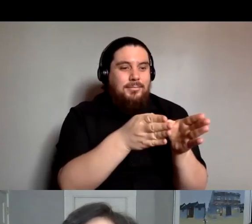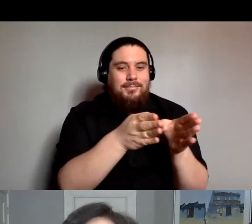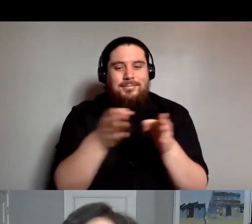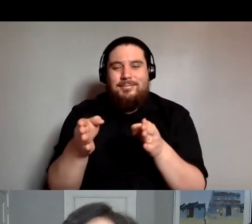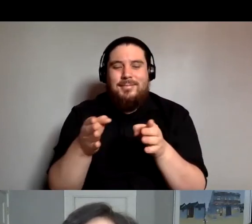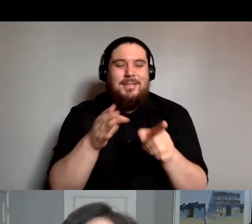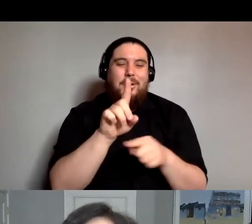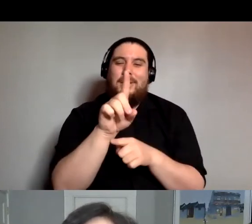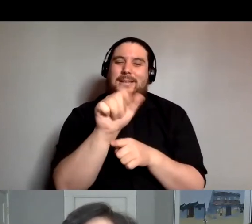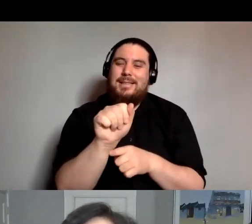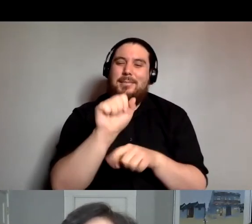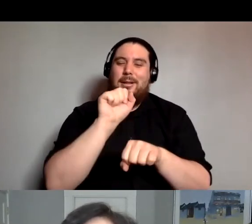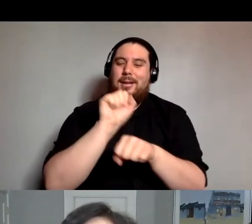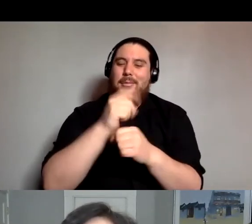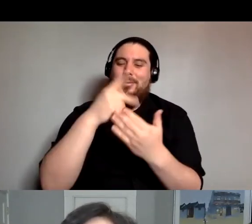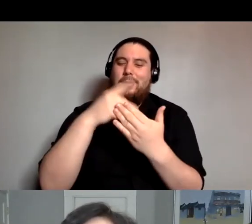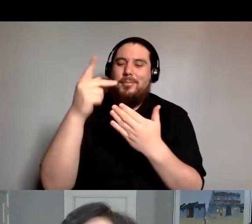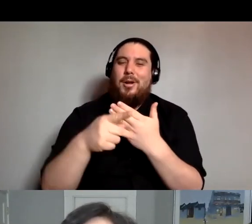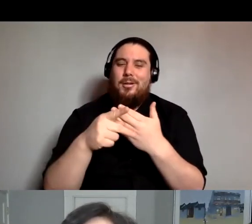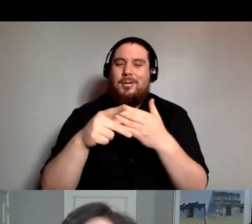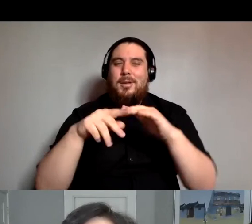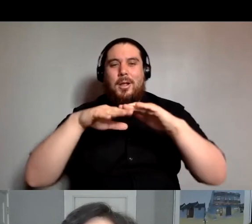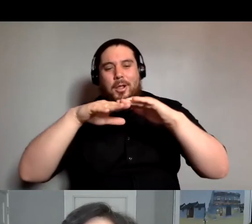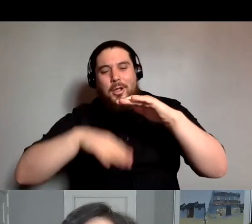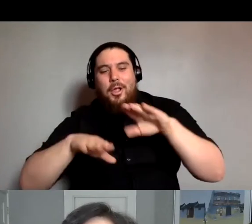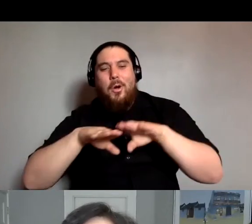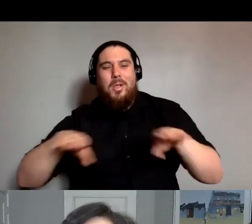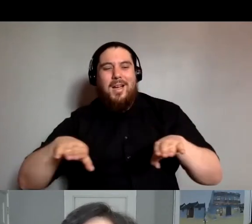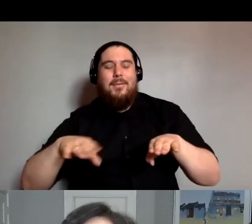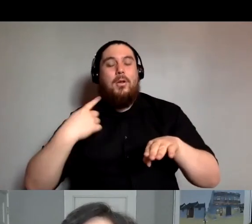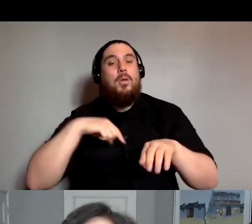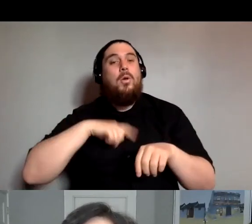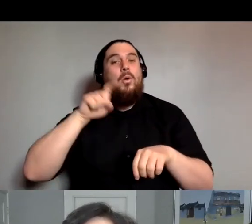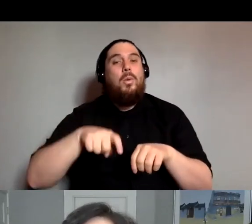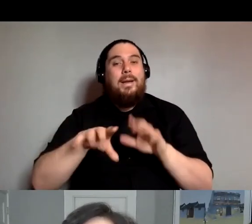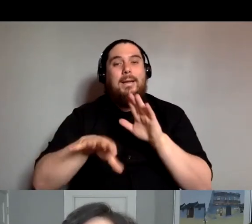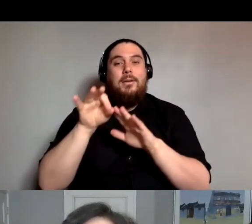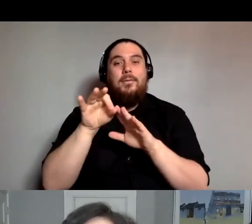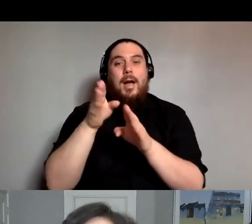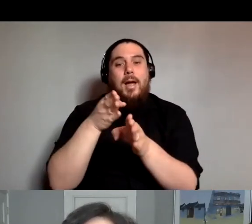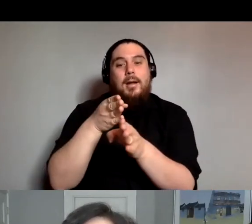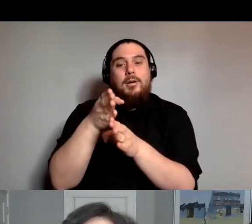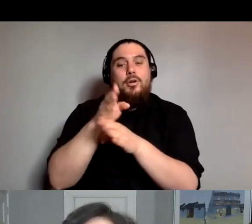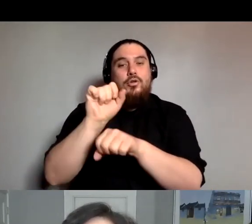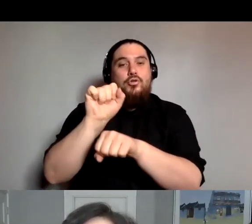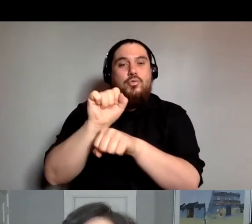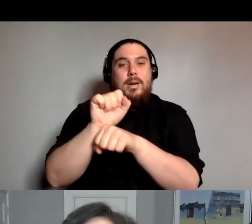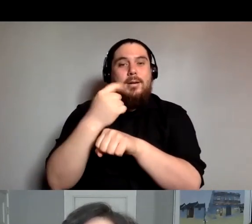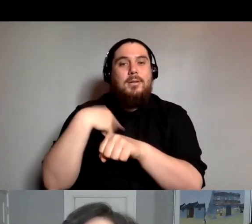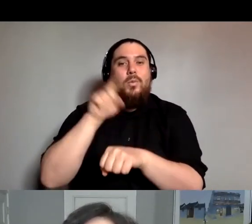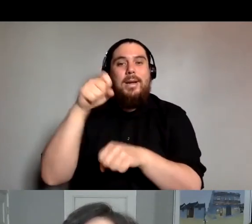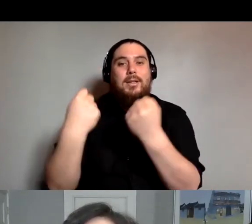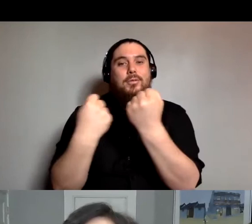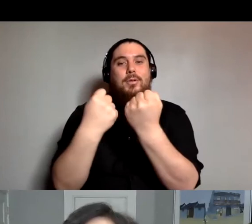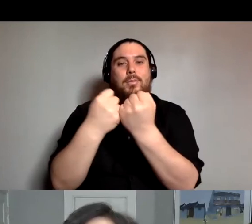disability employment programs being at that low level. What we need to find is careers. What we need to be supporting is careers. And